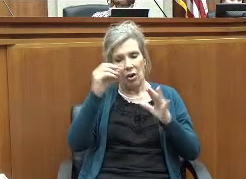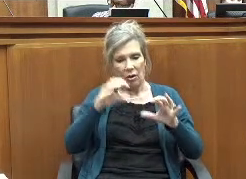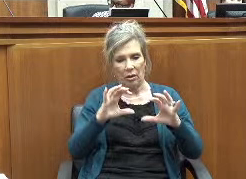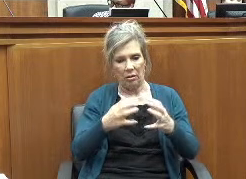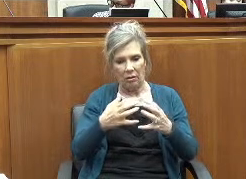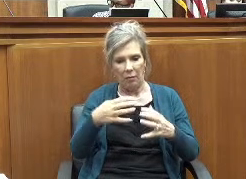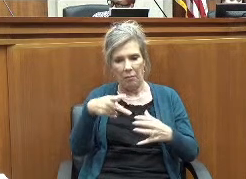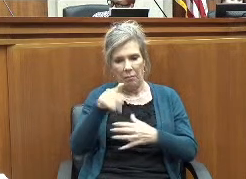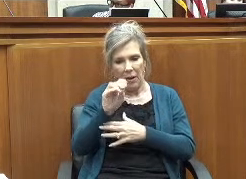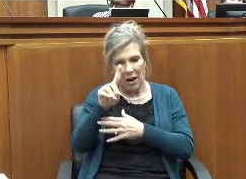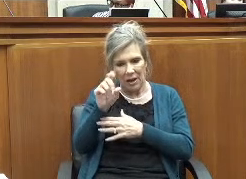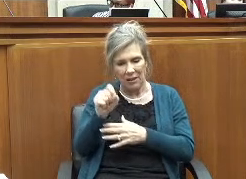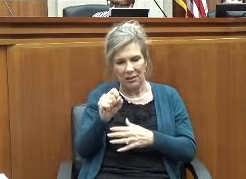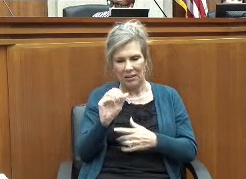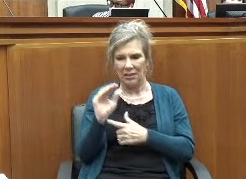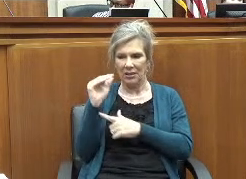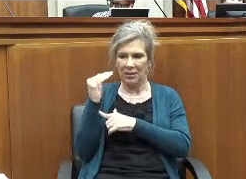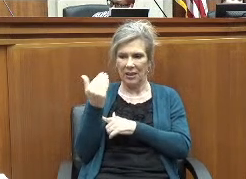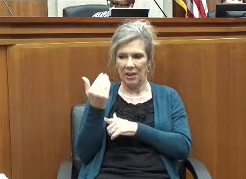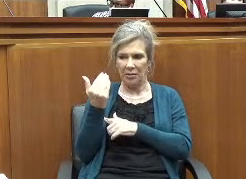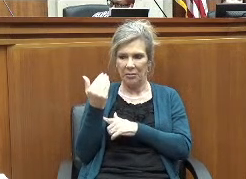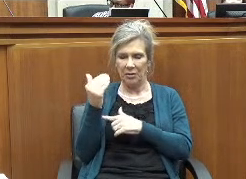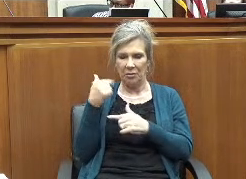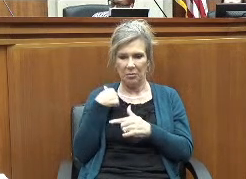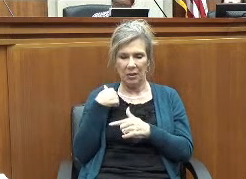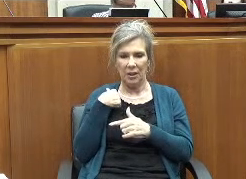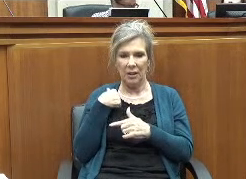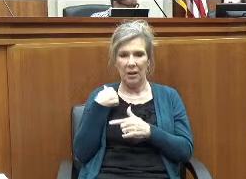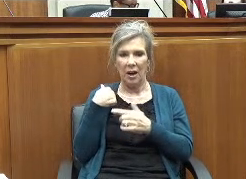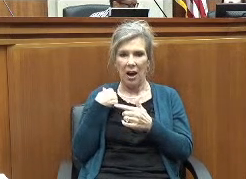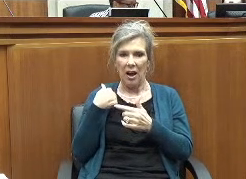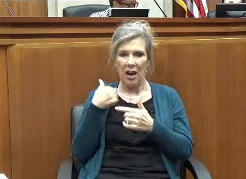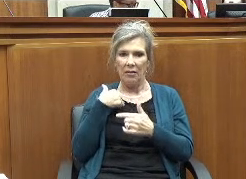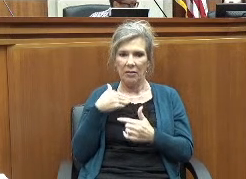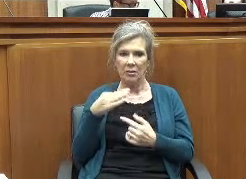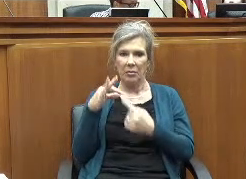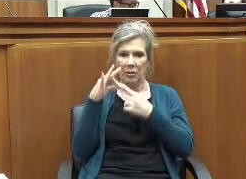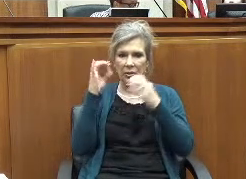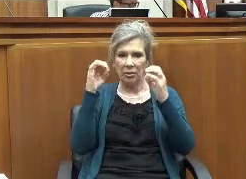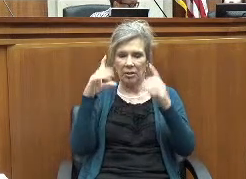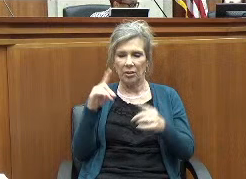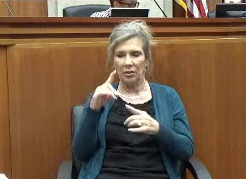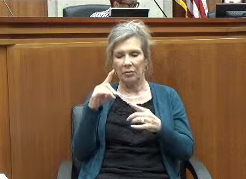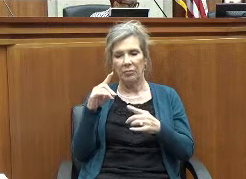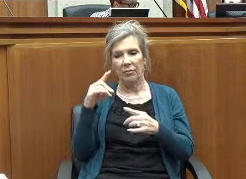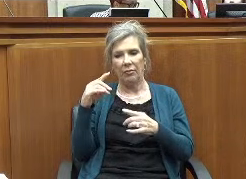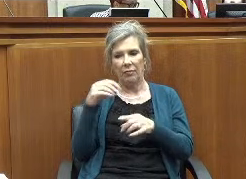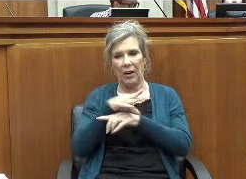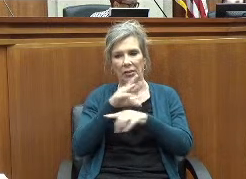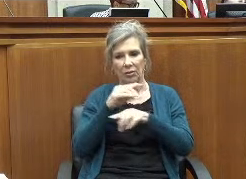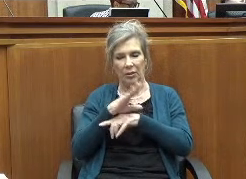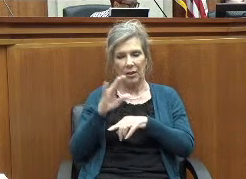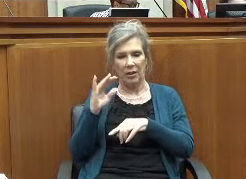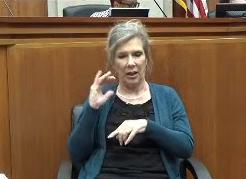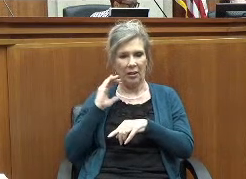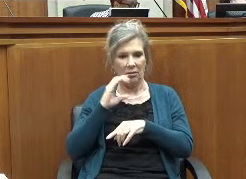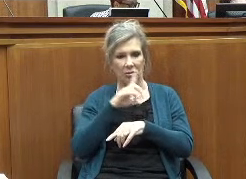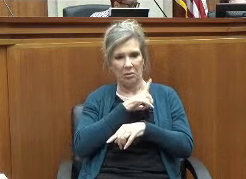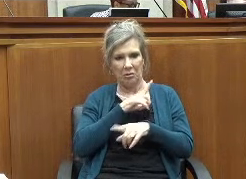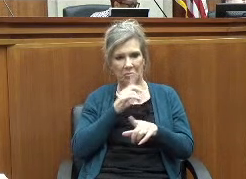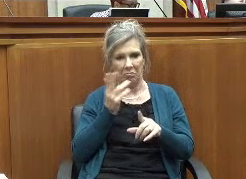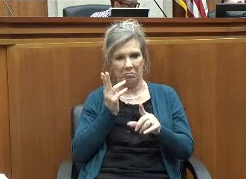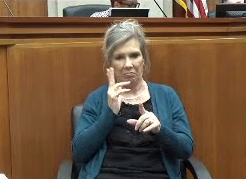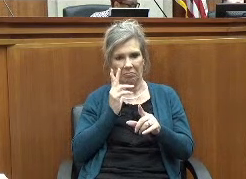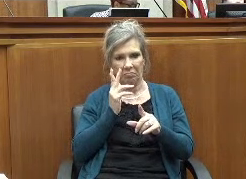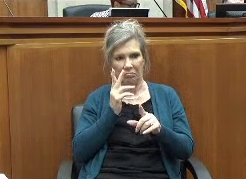in discussions that I've had as co-chair on the Special Education Advisory Panel, a clear violation of statute. And so